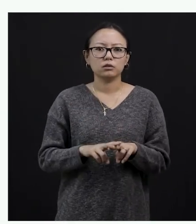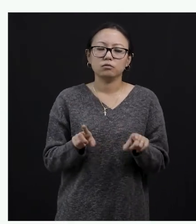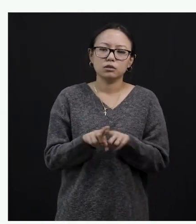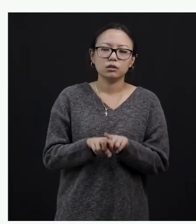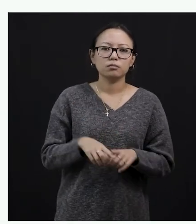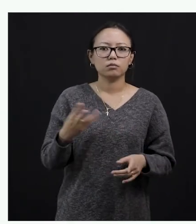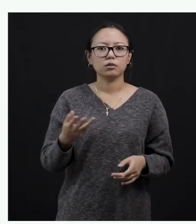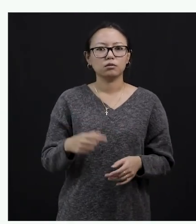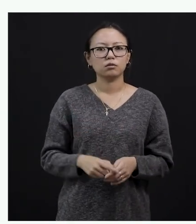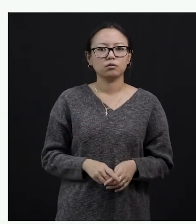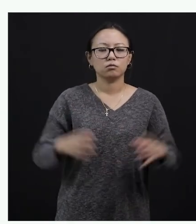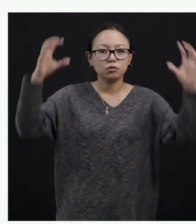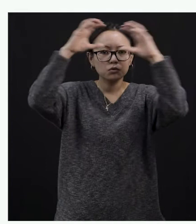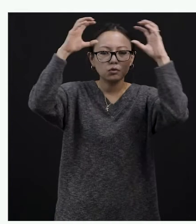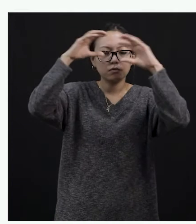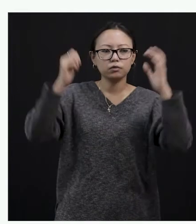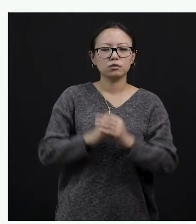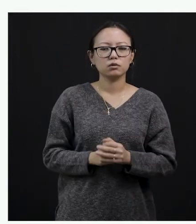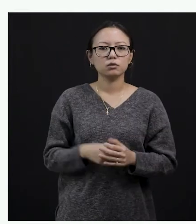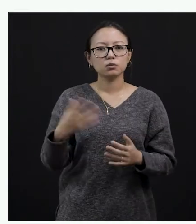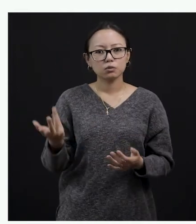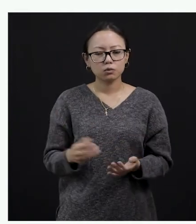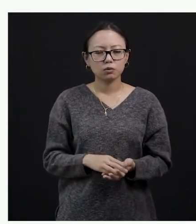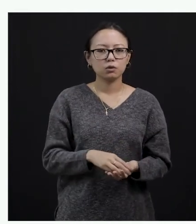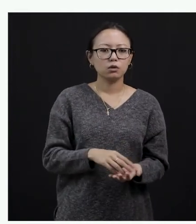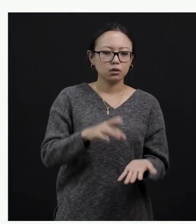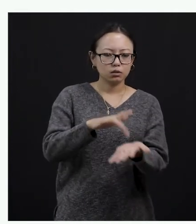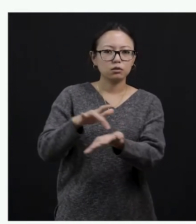certain numbers. Okay, say for example here it is